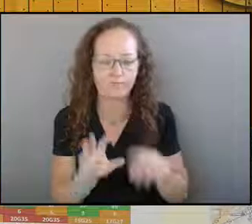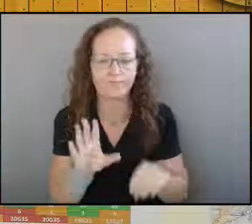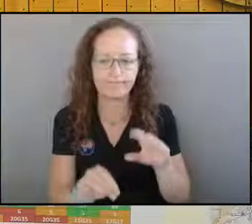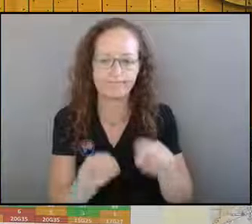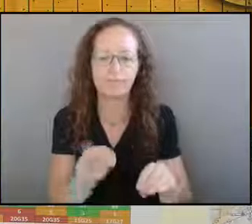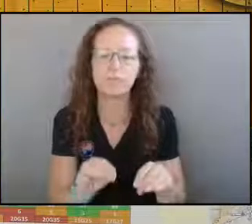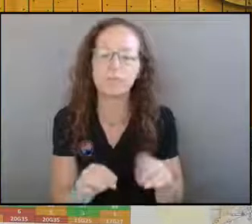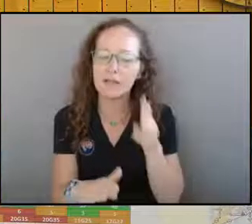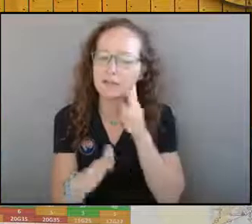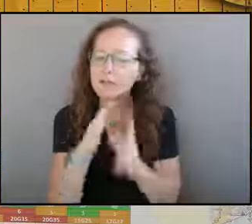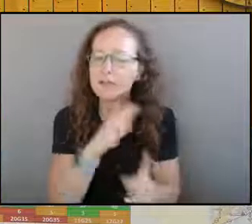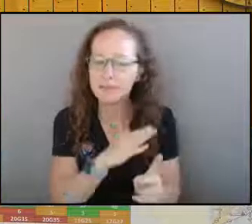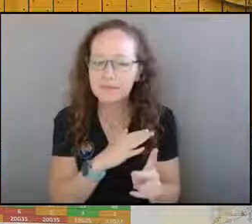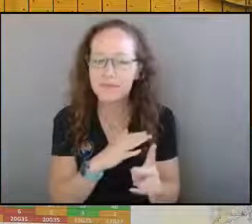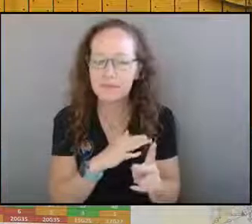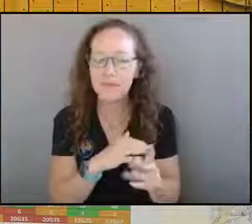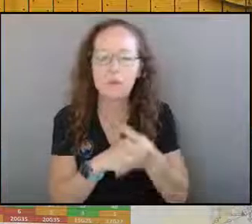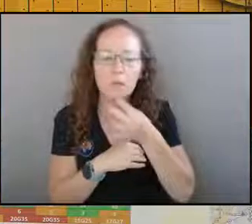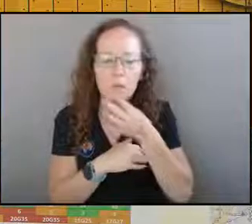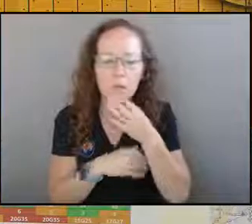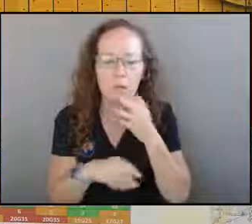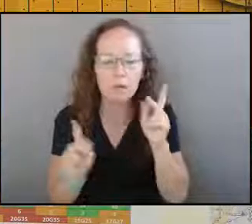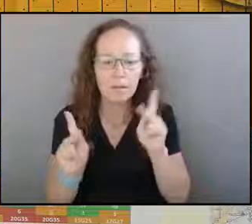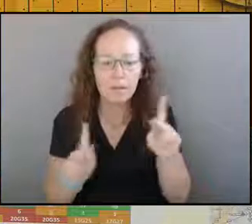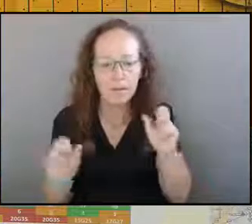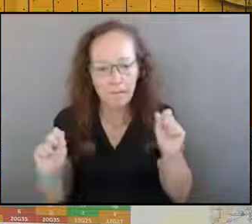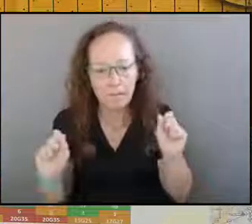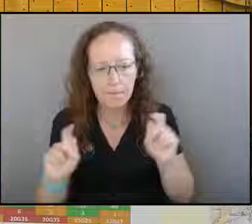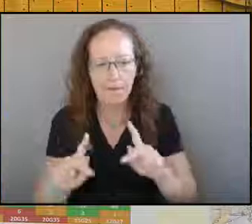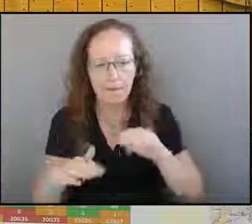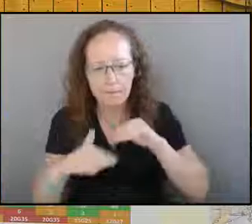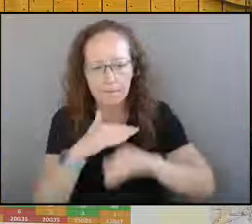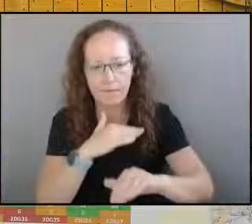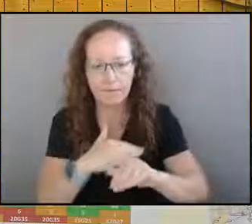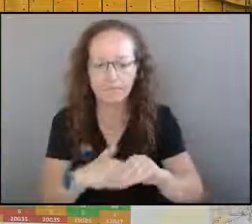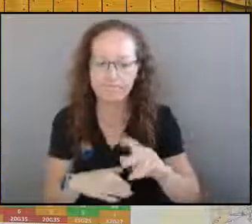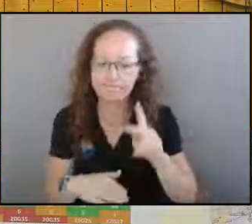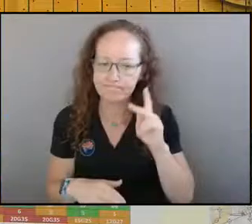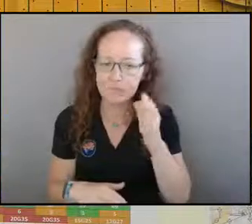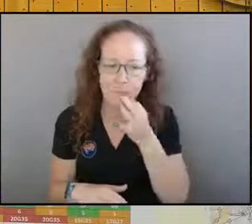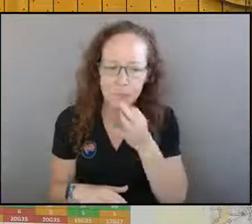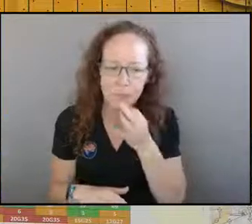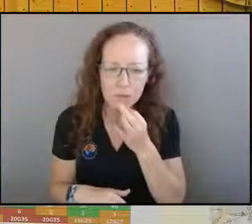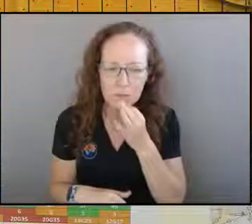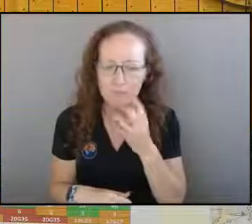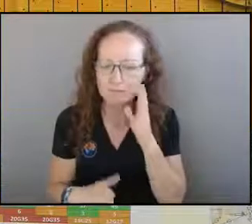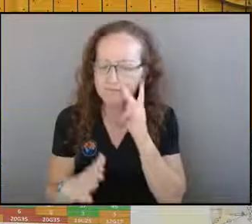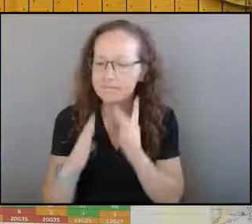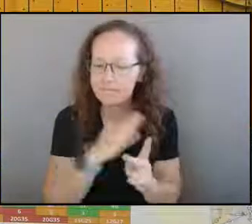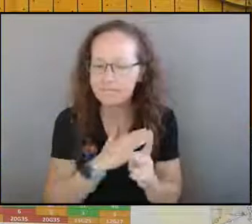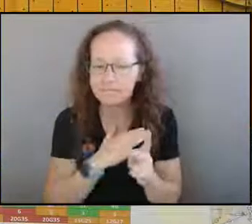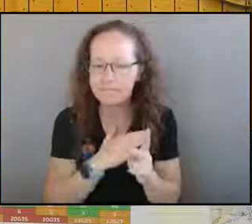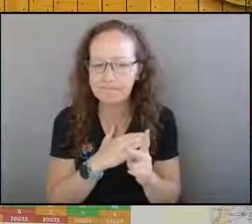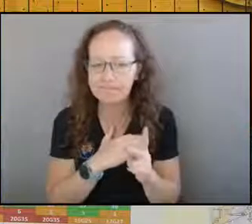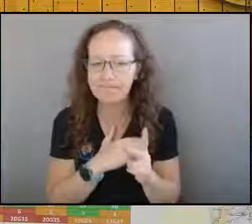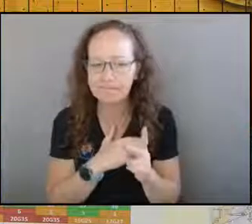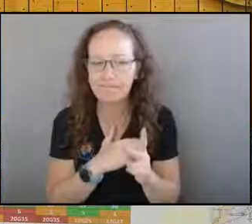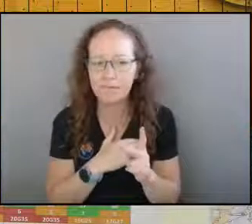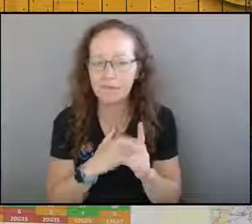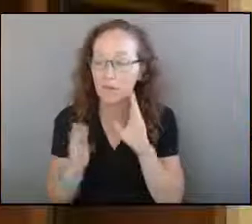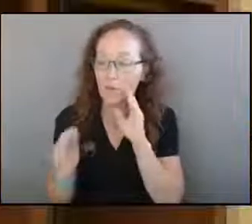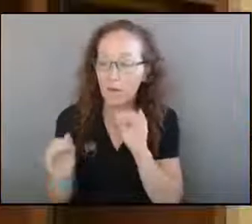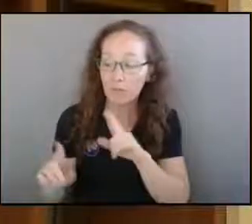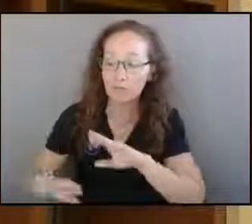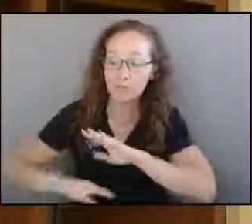repopulated here very soon, and I see it coming in the near future, very, very soon. So if that answers the question, Ms. Prescott, I'm